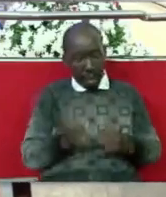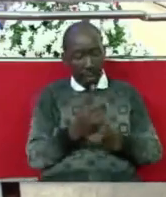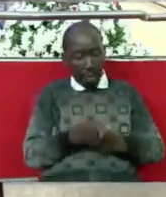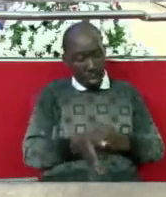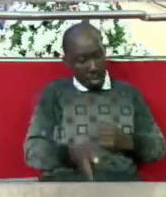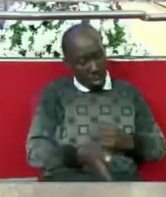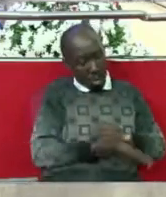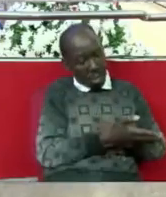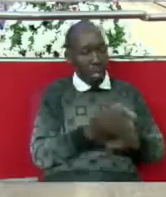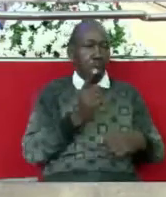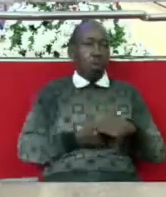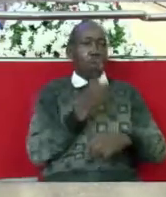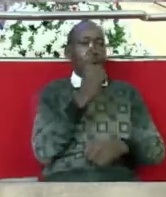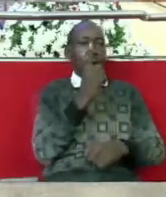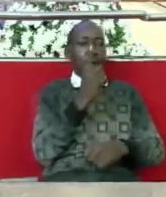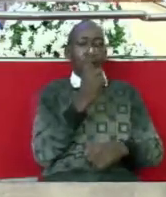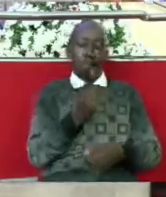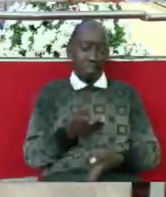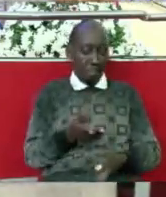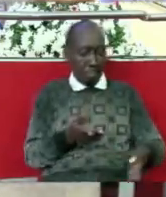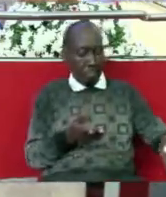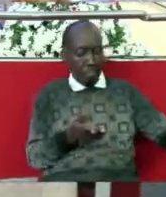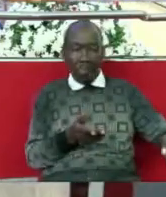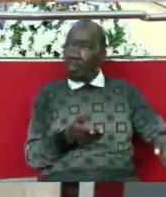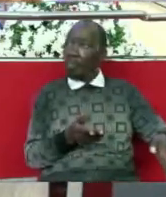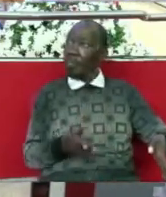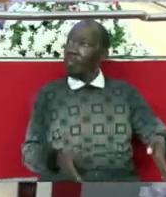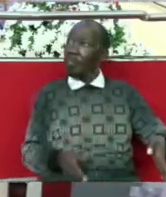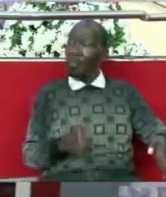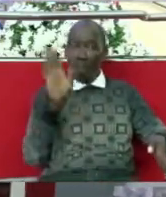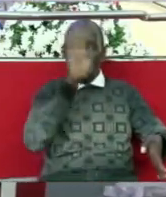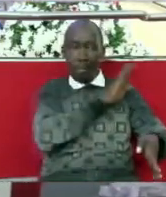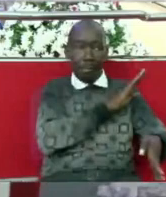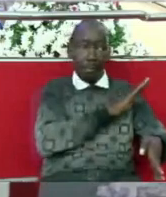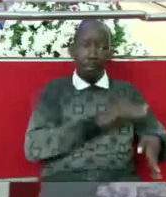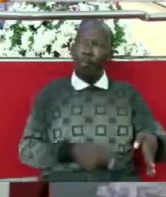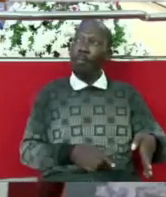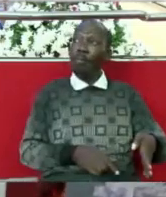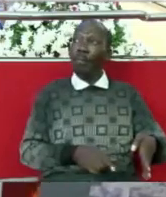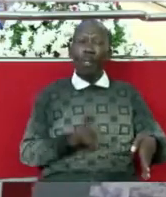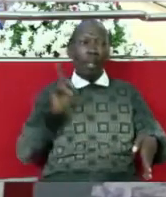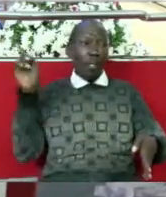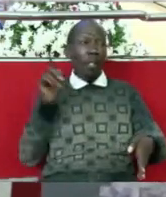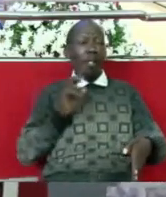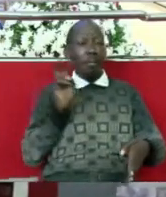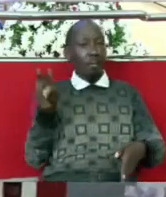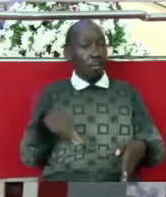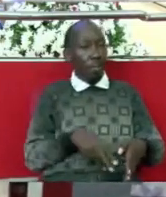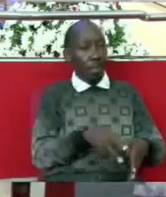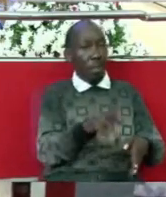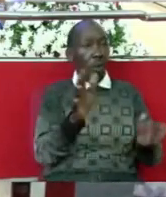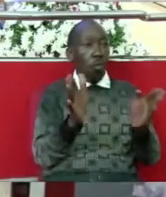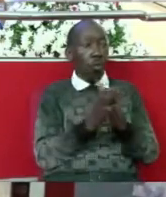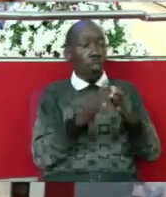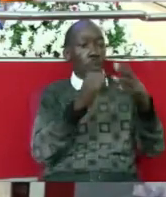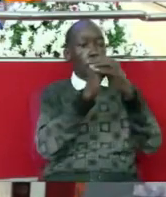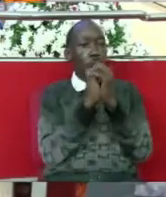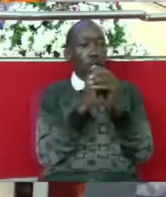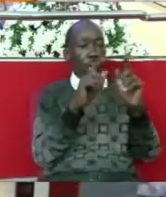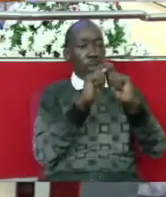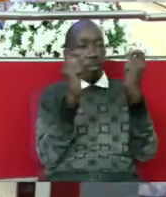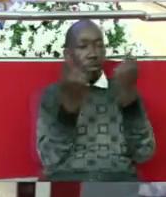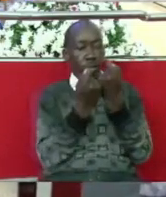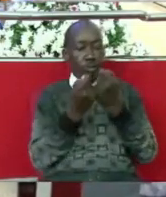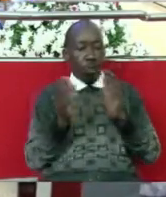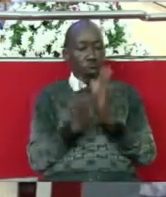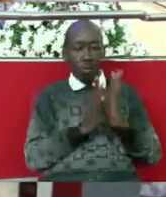Tukaenda katikati ya saa 5 na saa 7 asubuhi. And we were together with the worship team. Na tulikuwa pamoja na